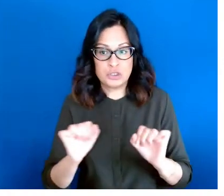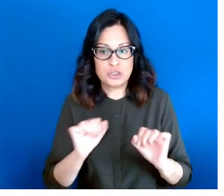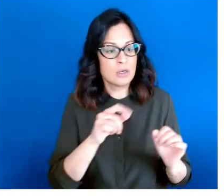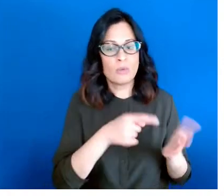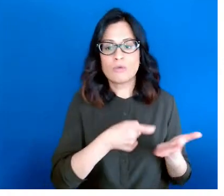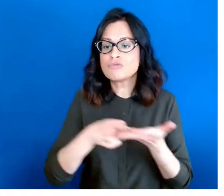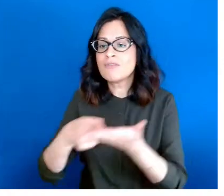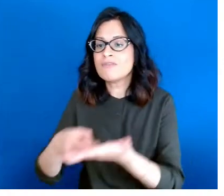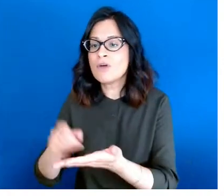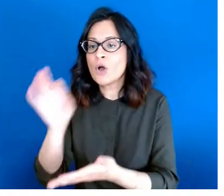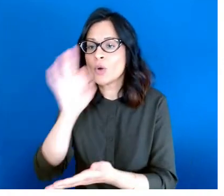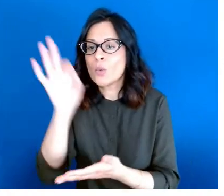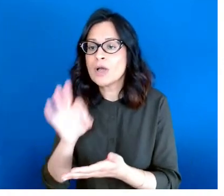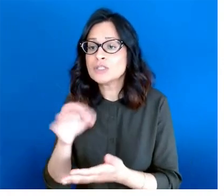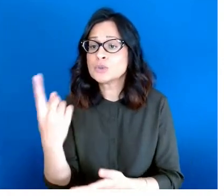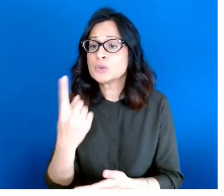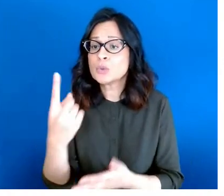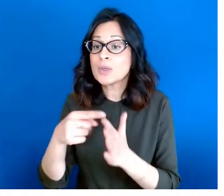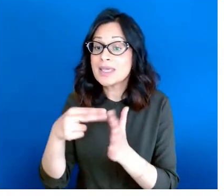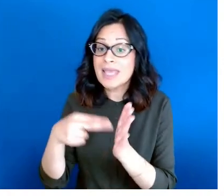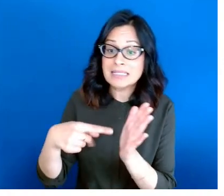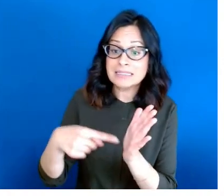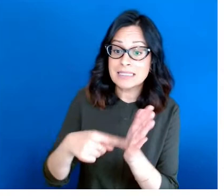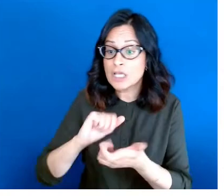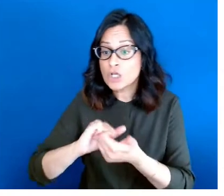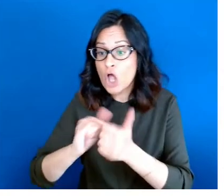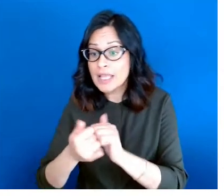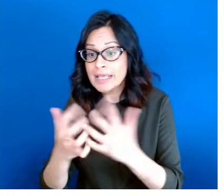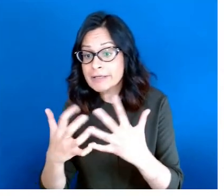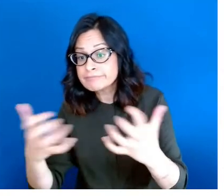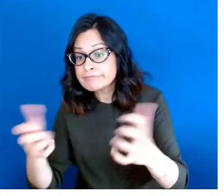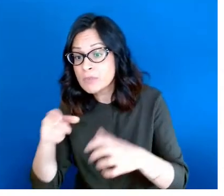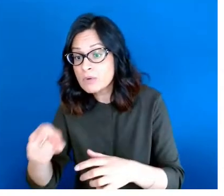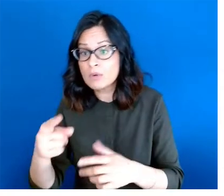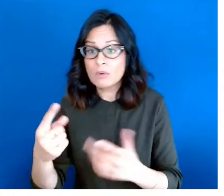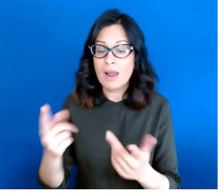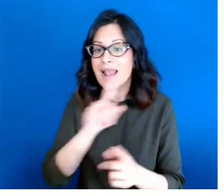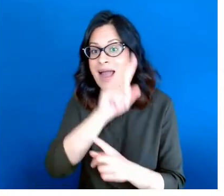an ENT colleague if there's anyone in this seminar later on.